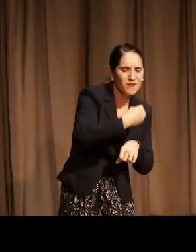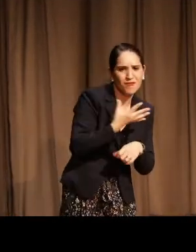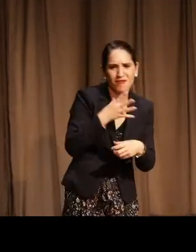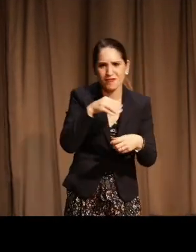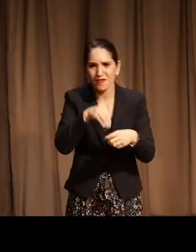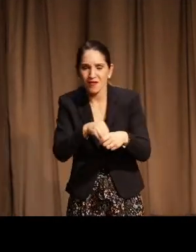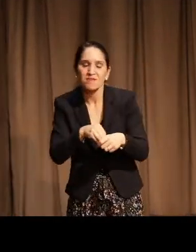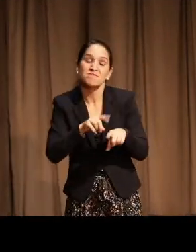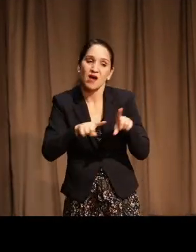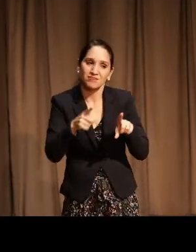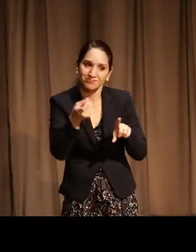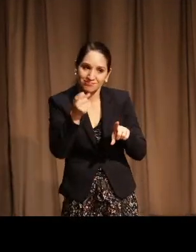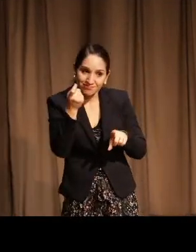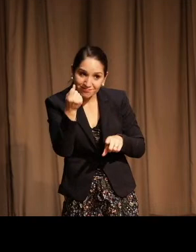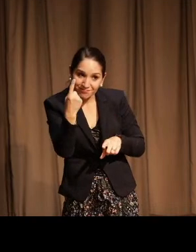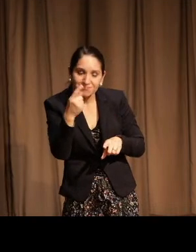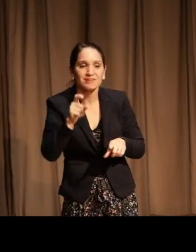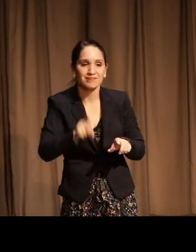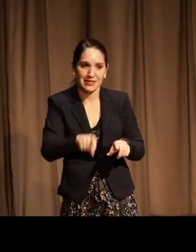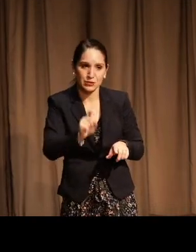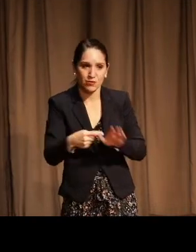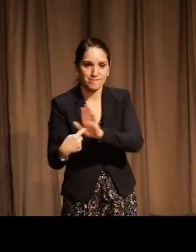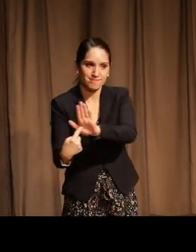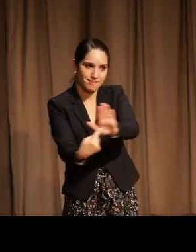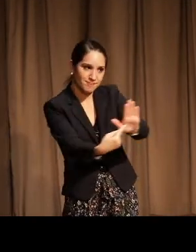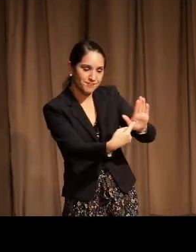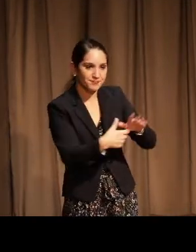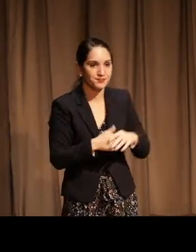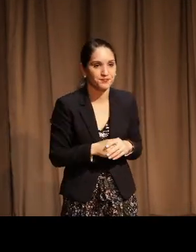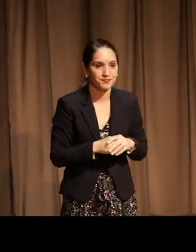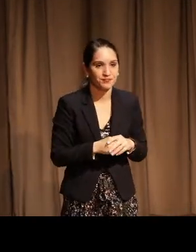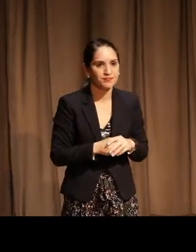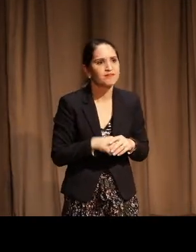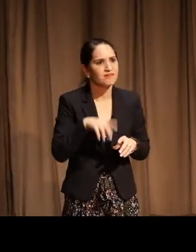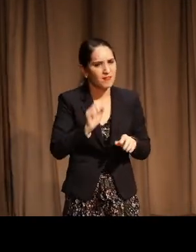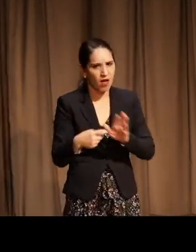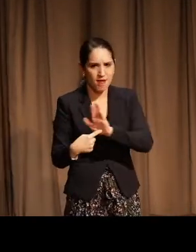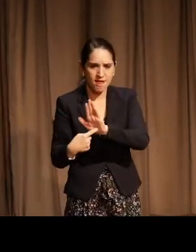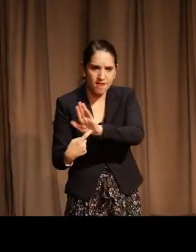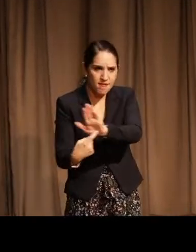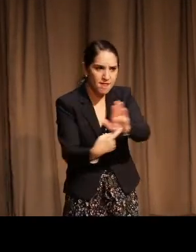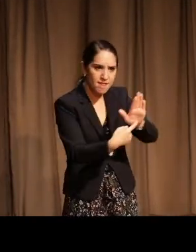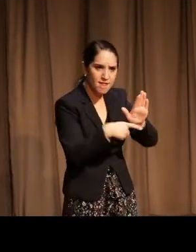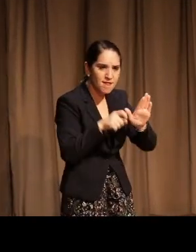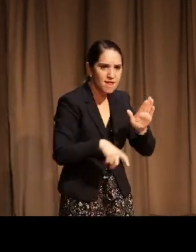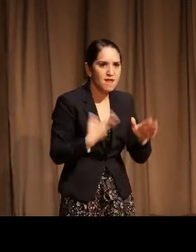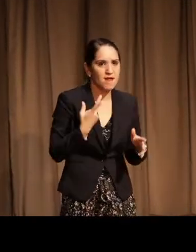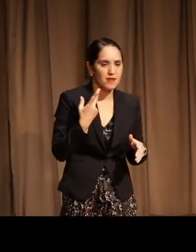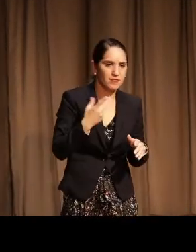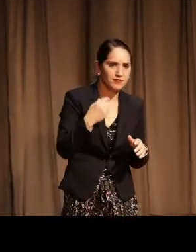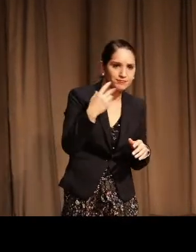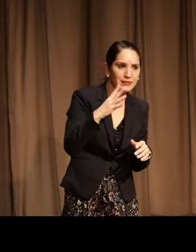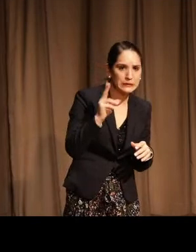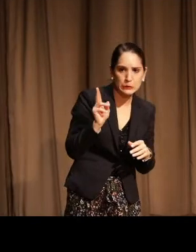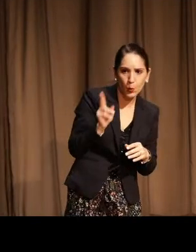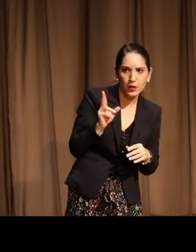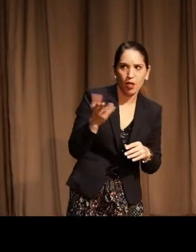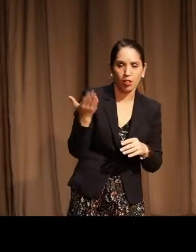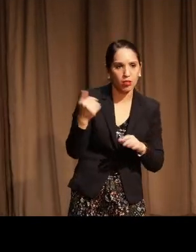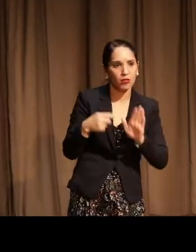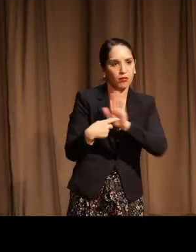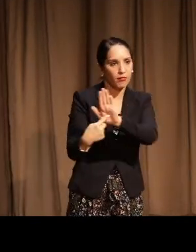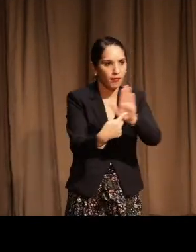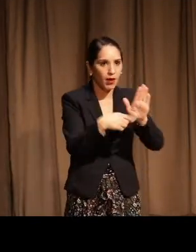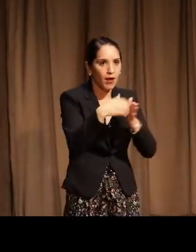necessary. The necessity of her subject matter expands beyond portraiture or historical painting, as she seeks to create